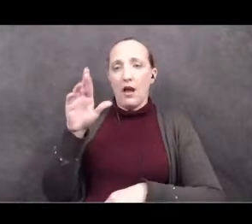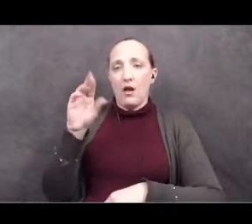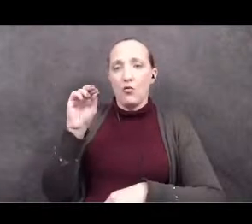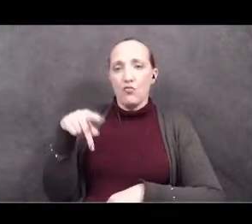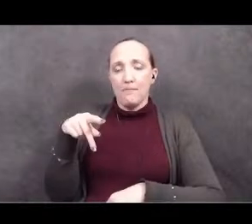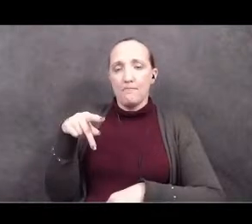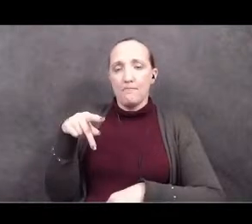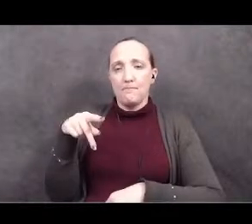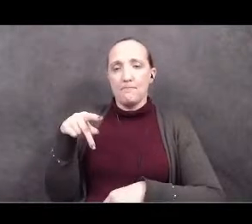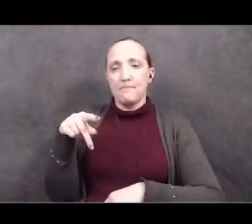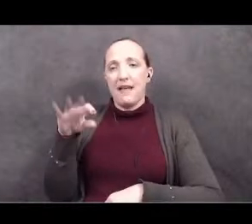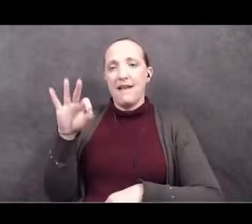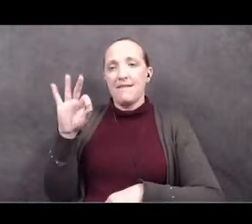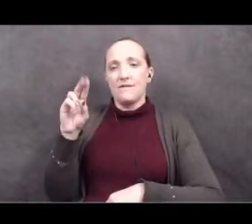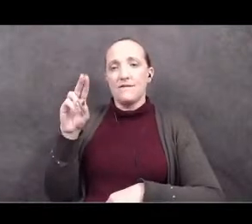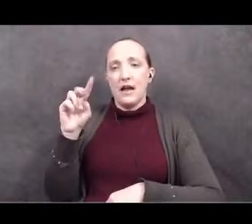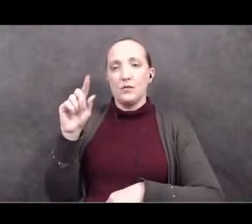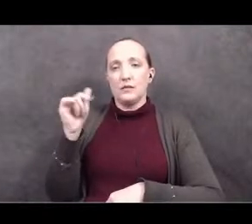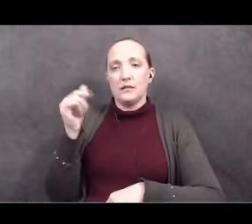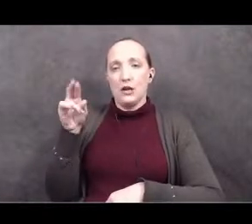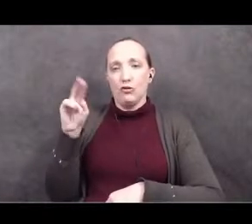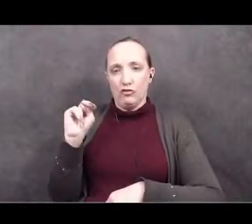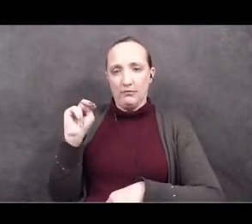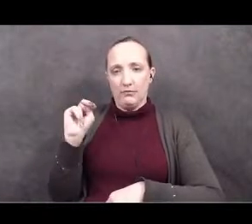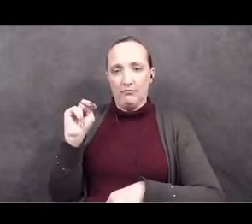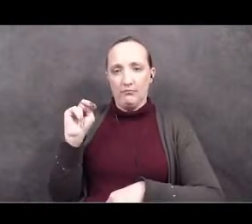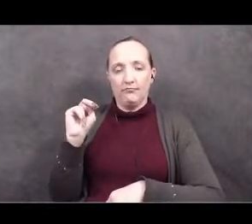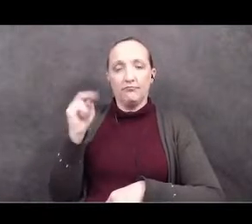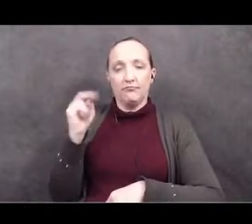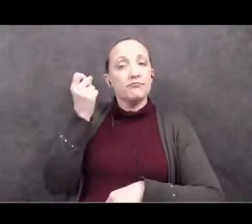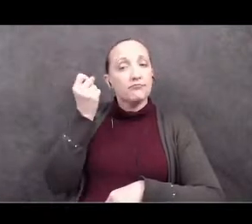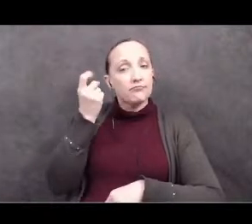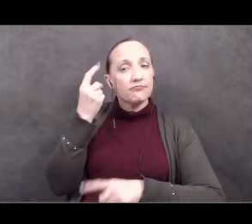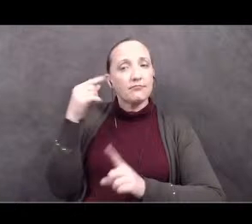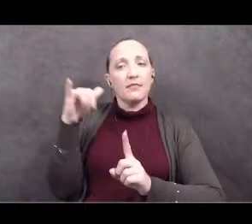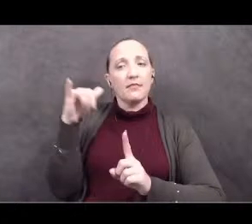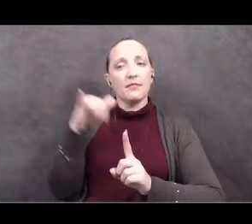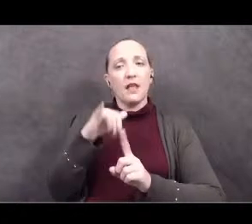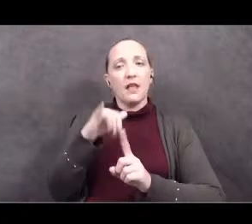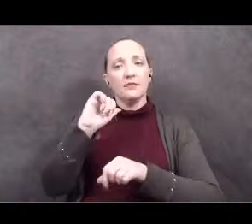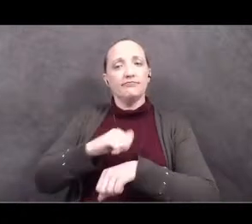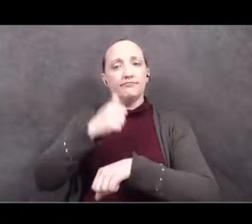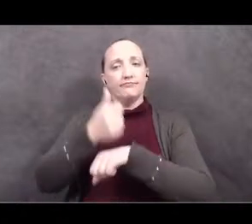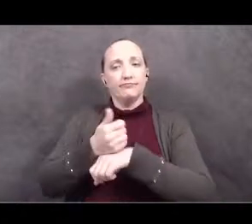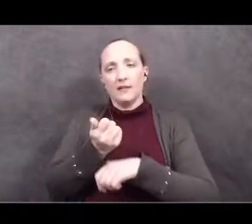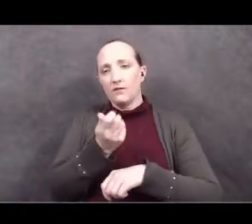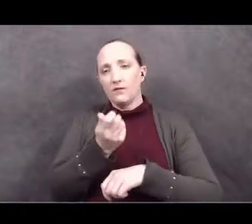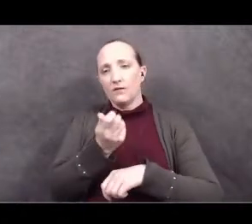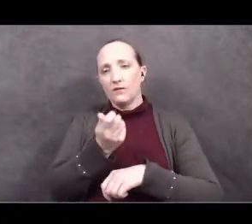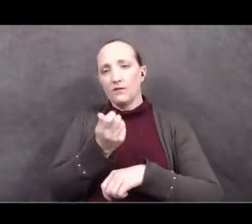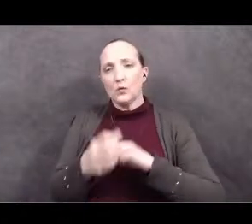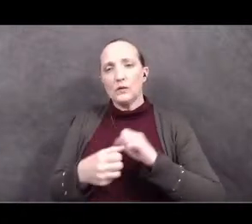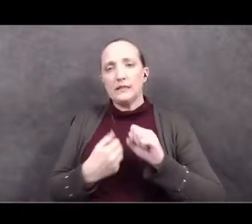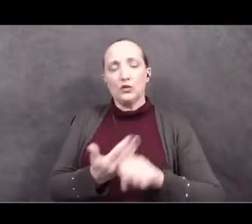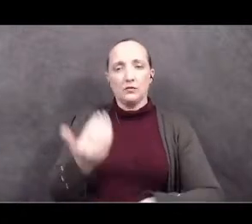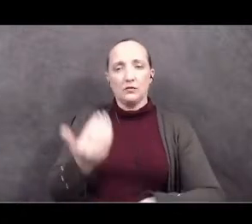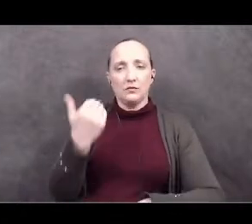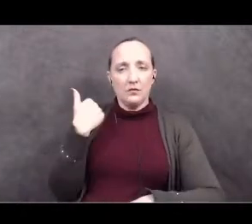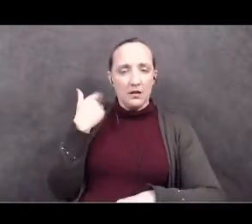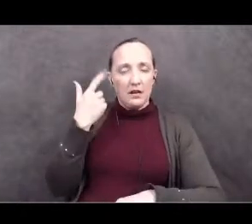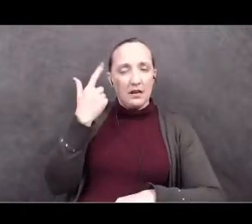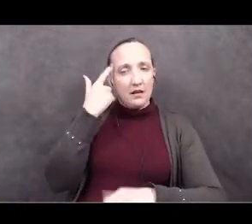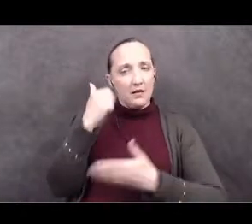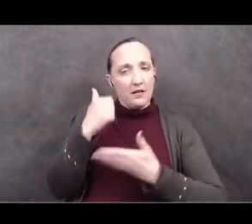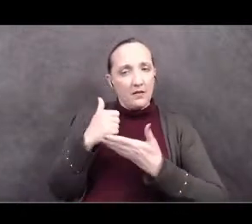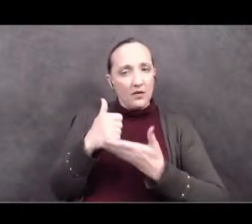Foundation which is has been uh um established uh a few years back to help